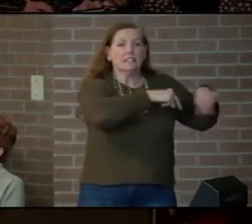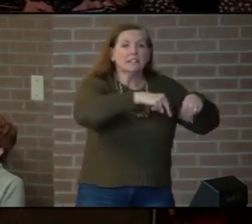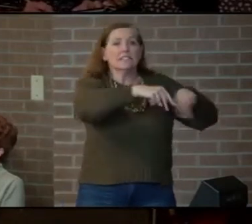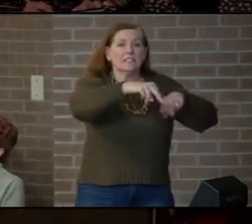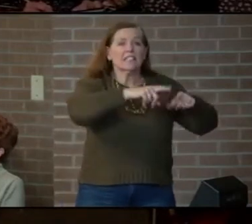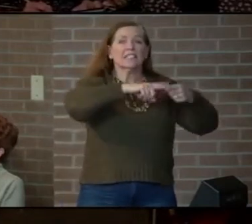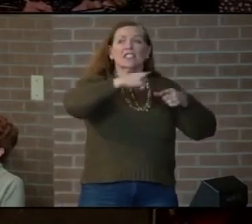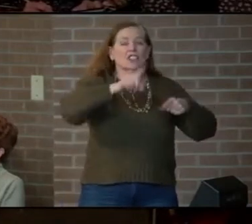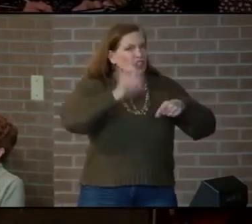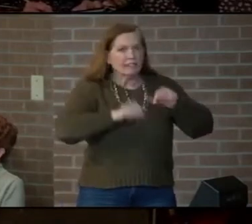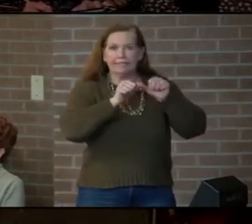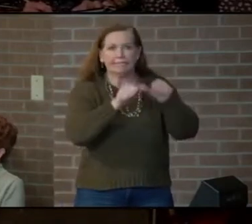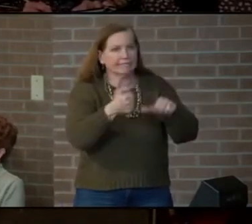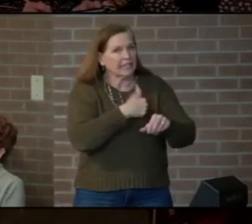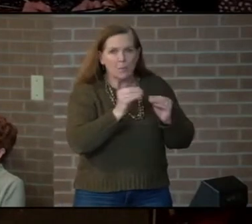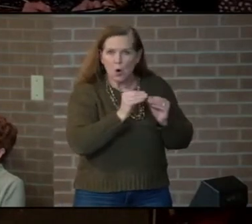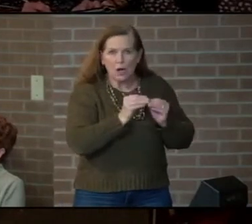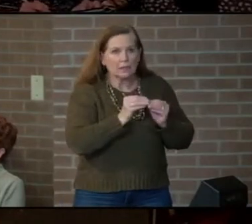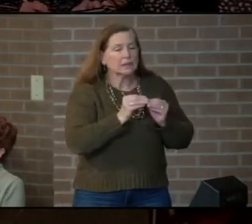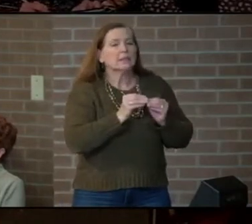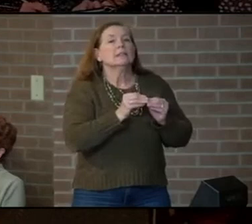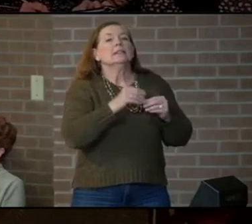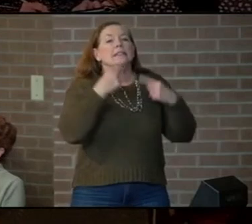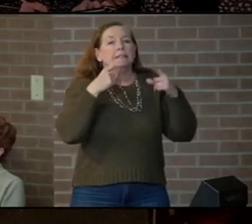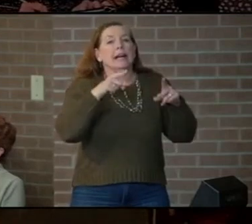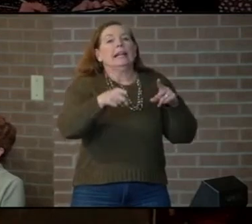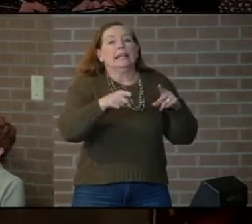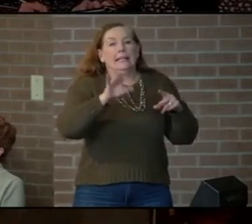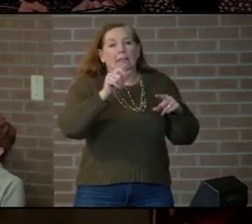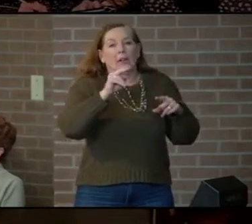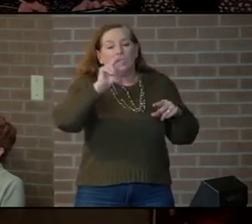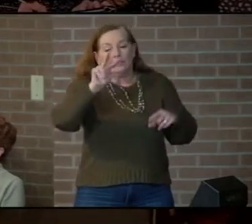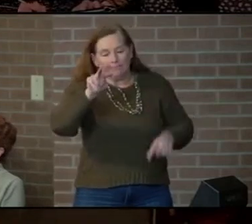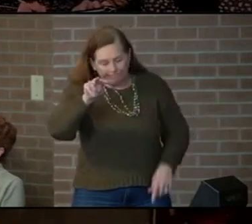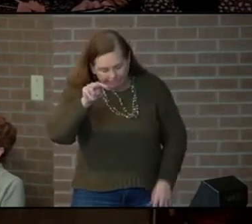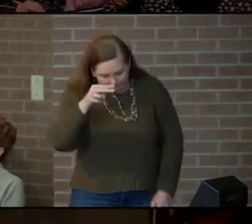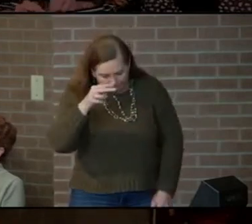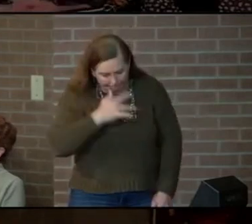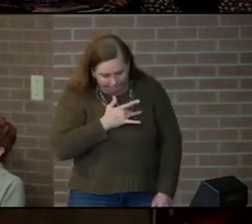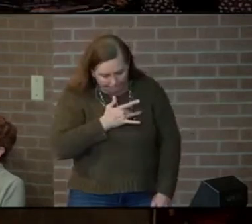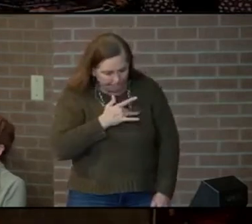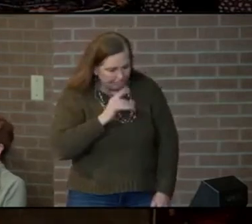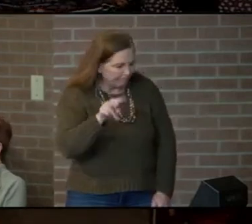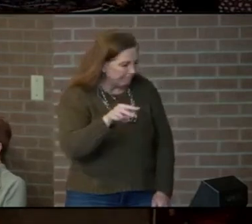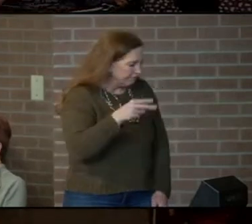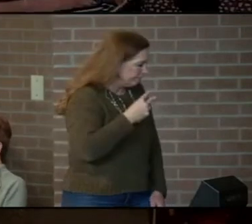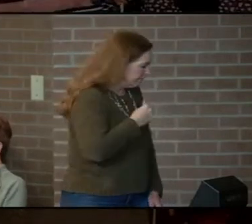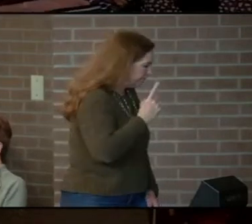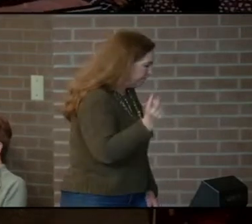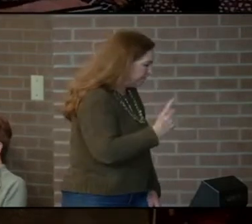she could go no further. She finally turned back, looking defeated. That